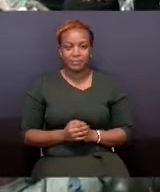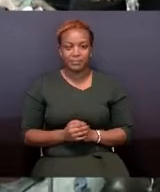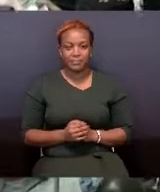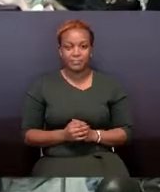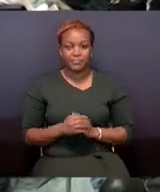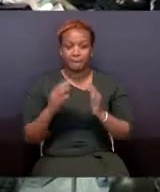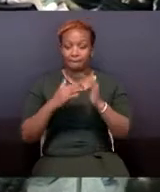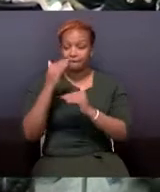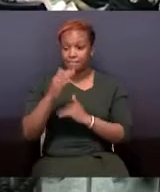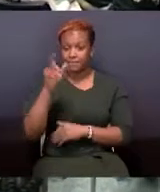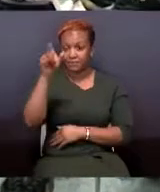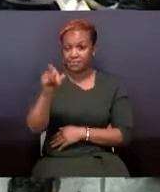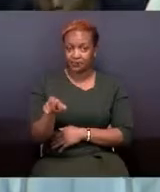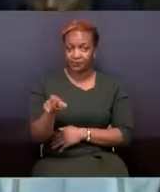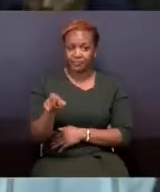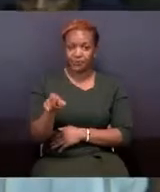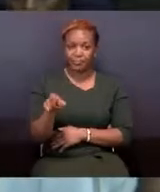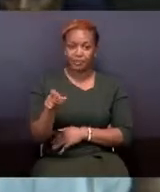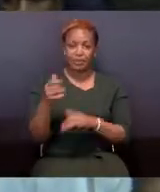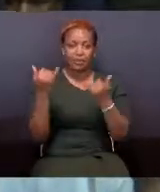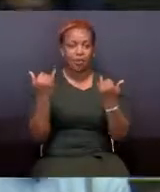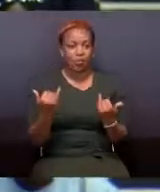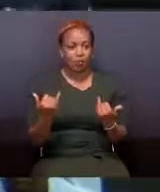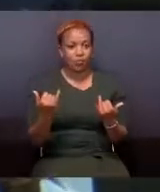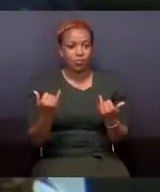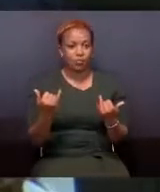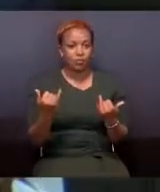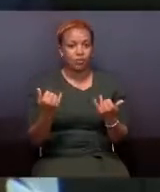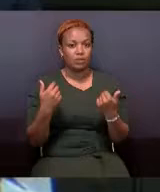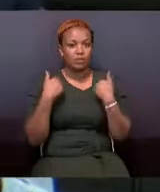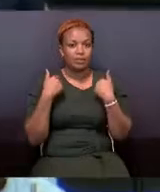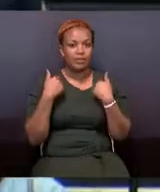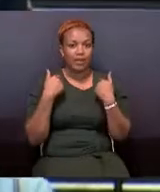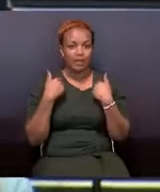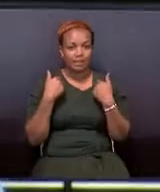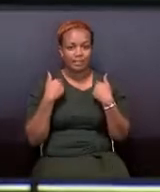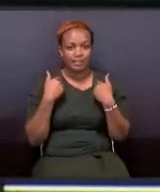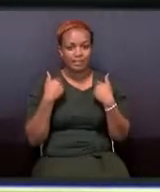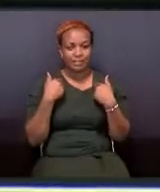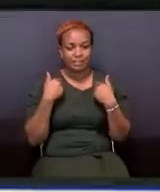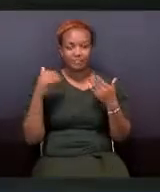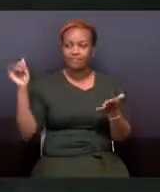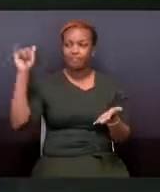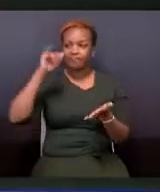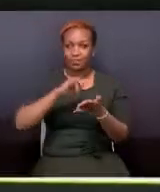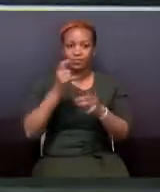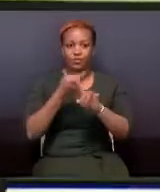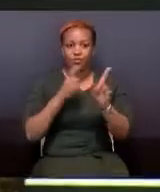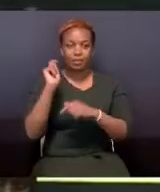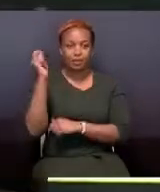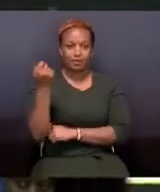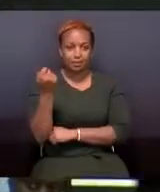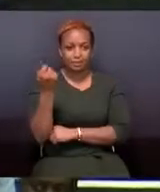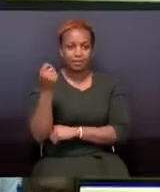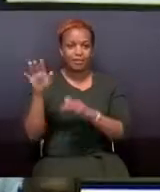Our next panelist, now, he has flown in from Kenya, and he